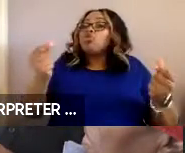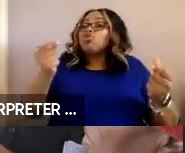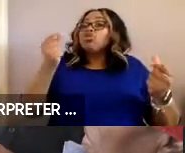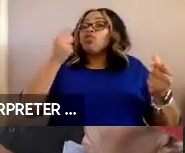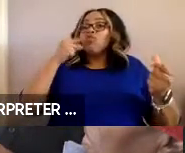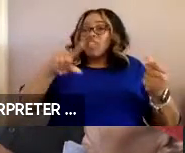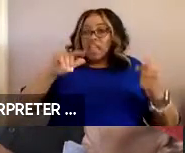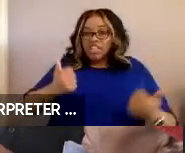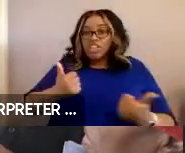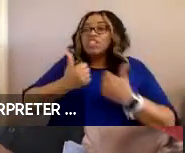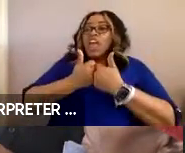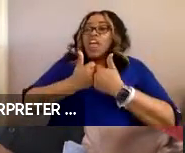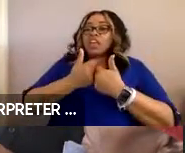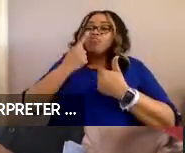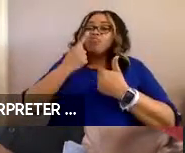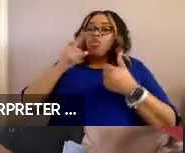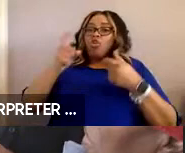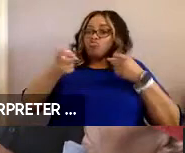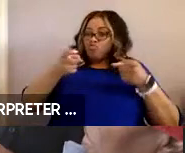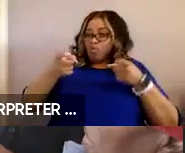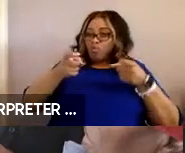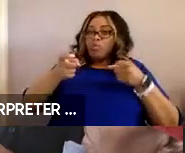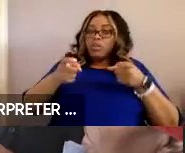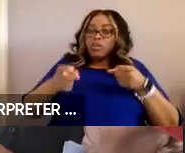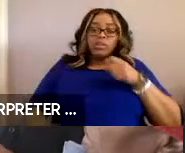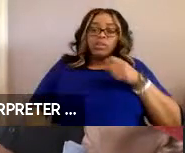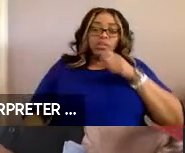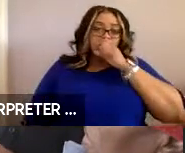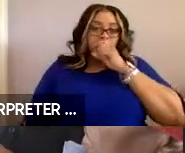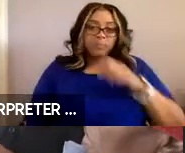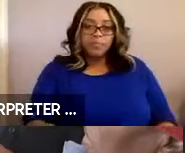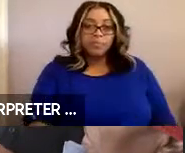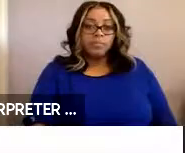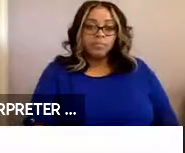these challenges around control.